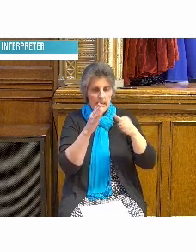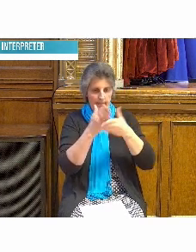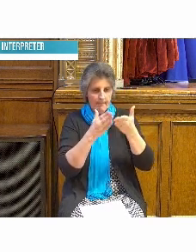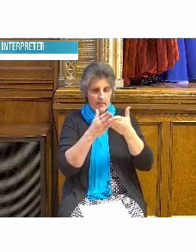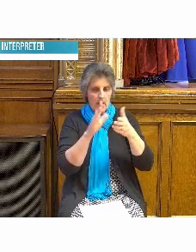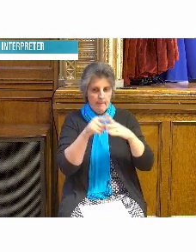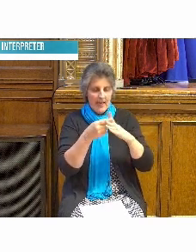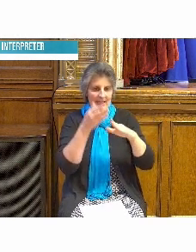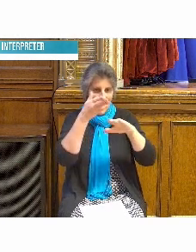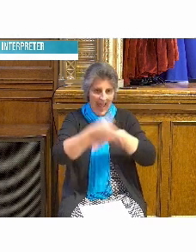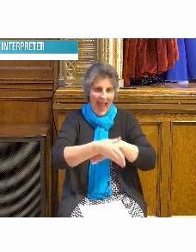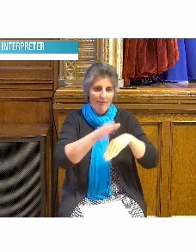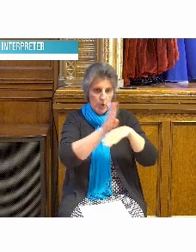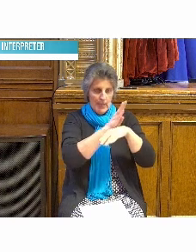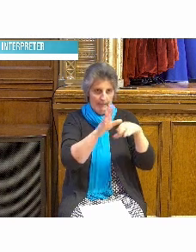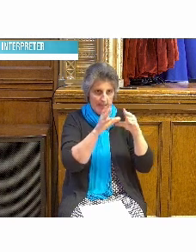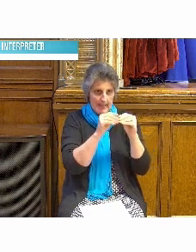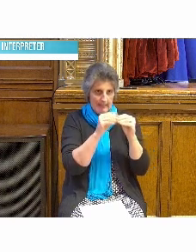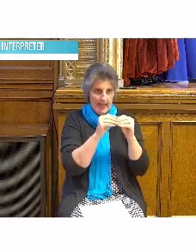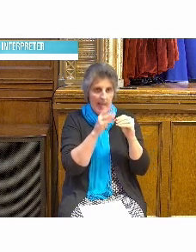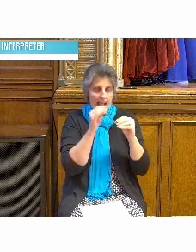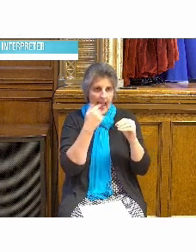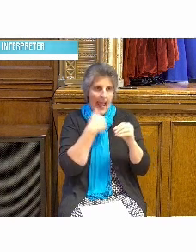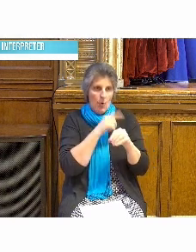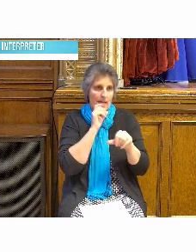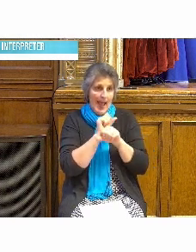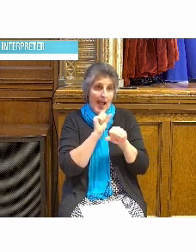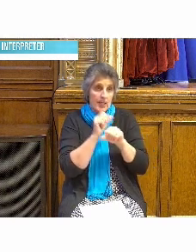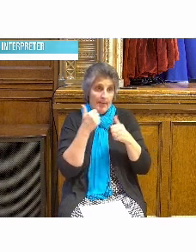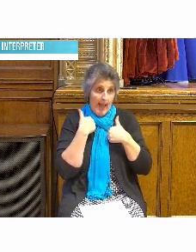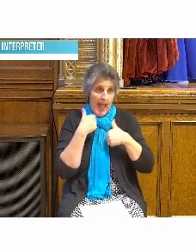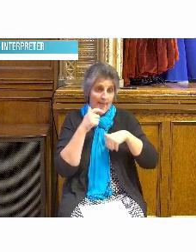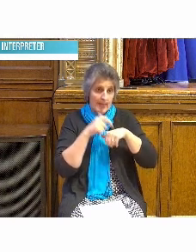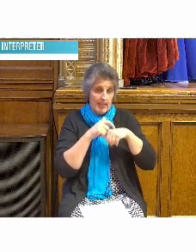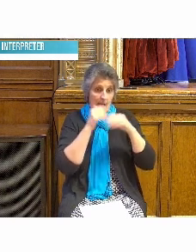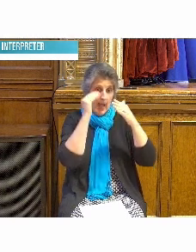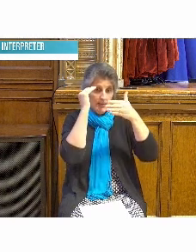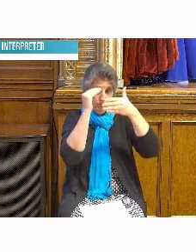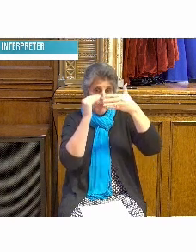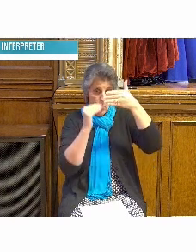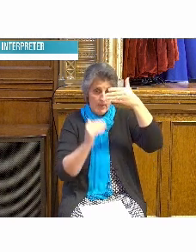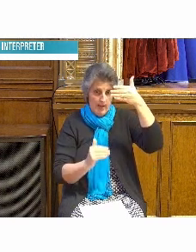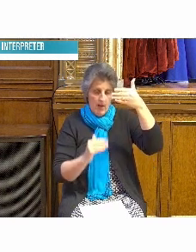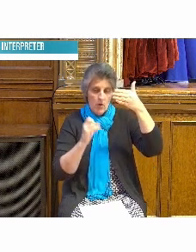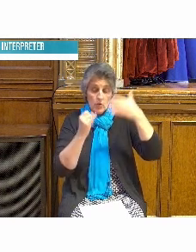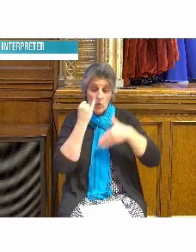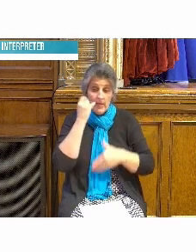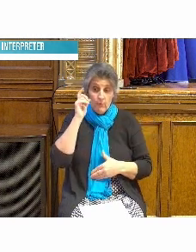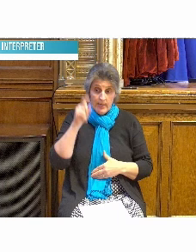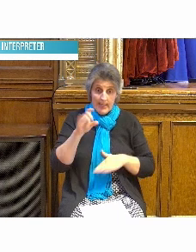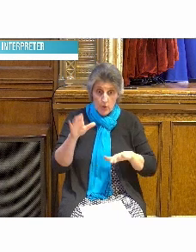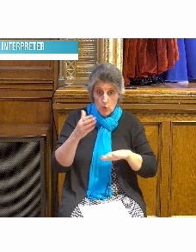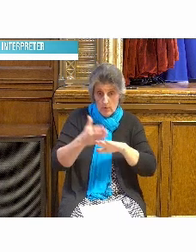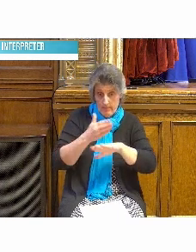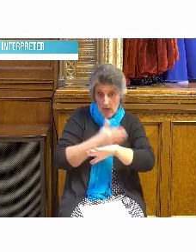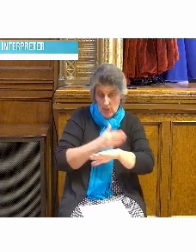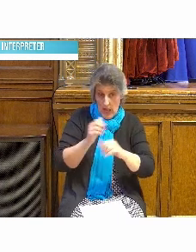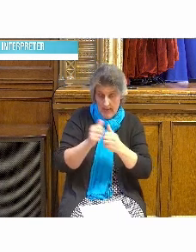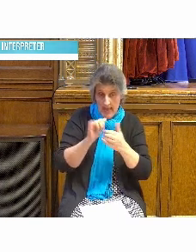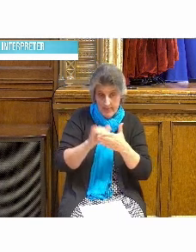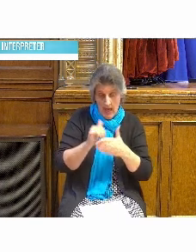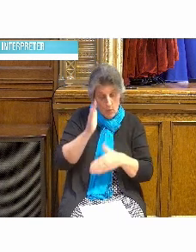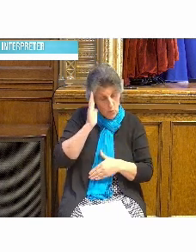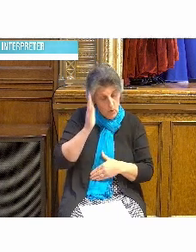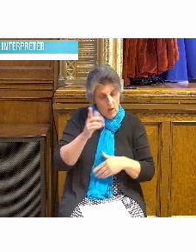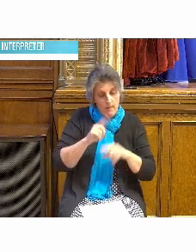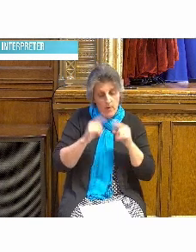begins immediately following the business meeting. And we actually even have the times on here. And so if we need to do a better job at that, certainly